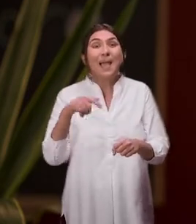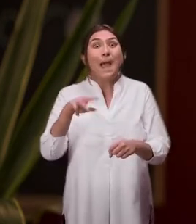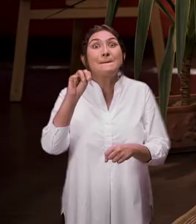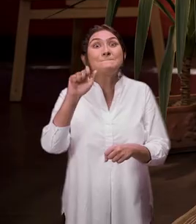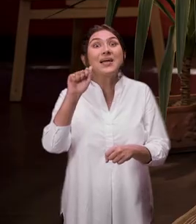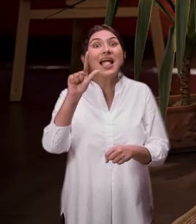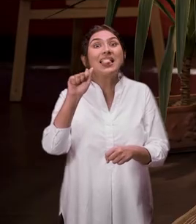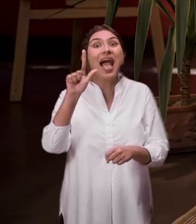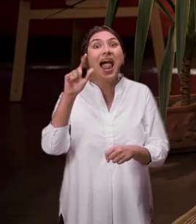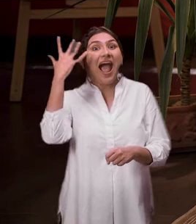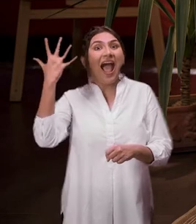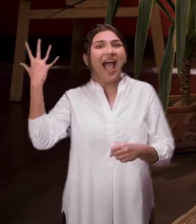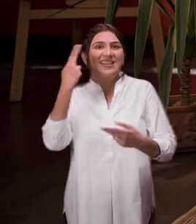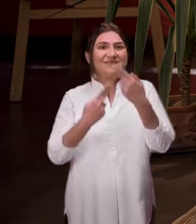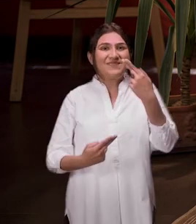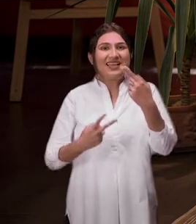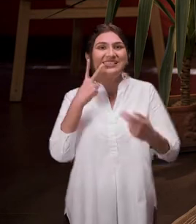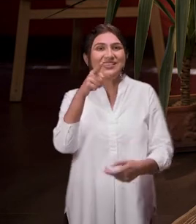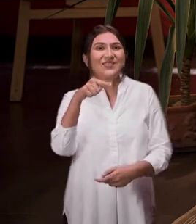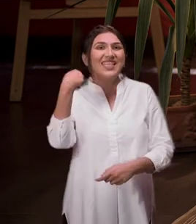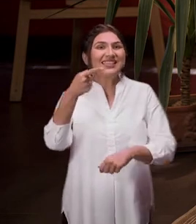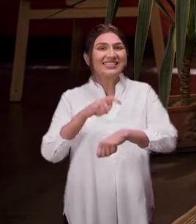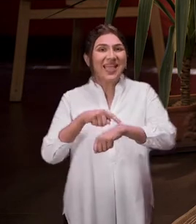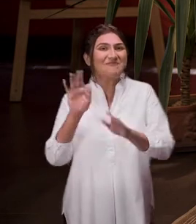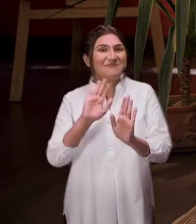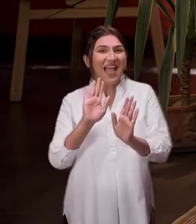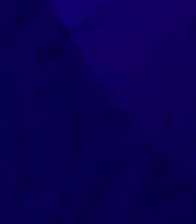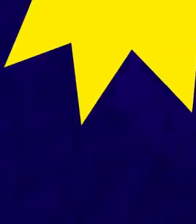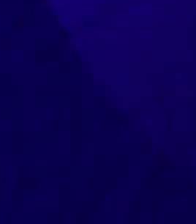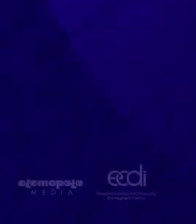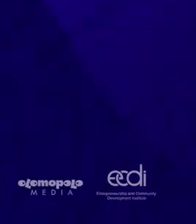aaya ye kahani padhke, Malala ki kahani. And we'll see you next time.